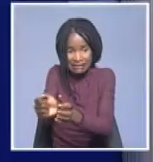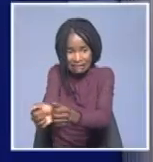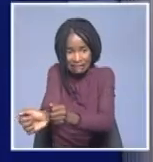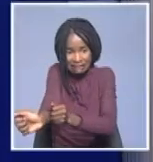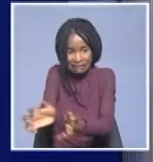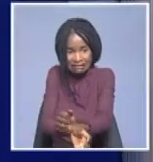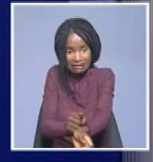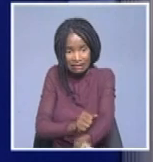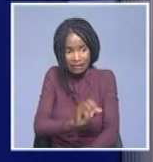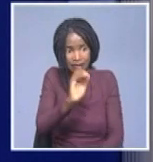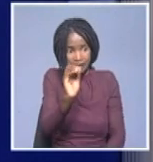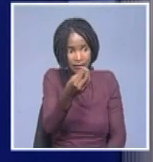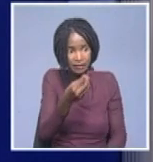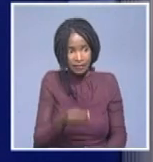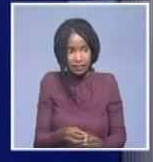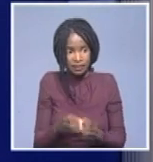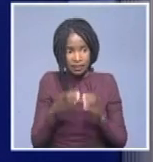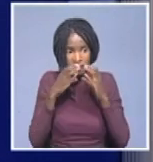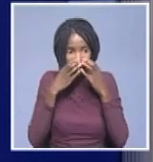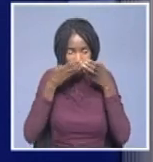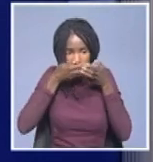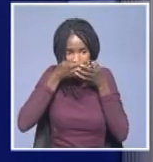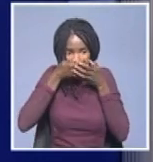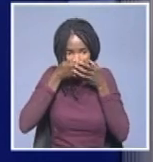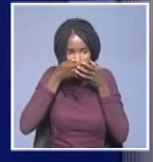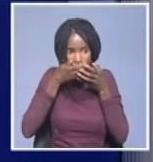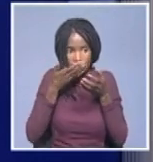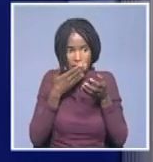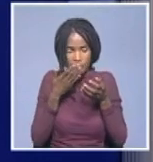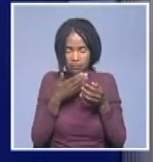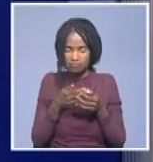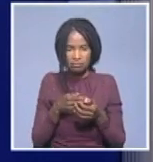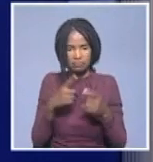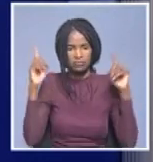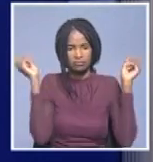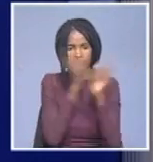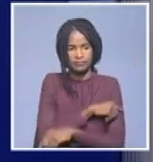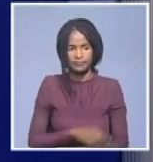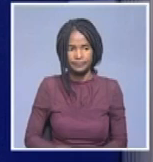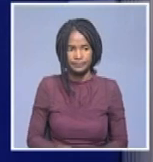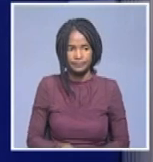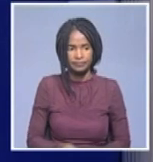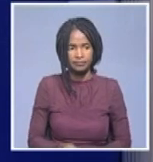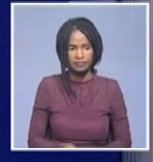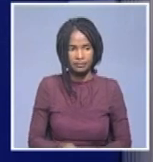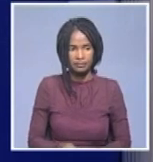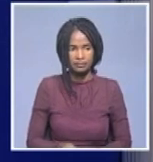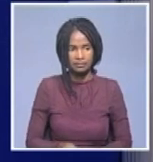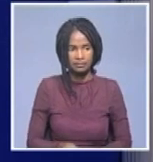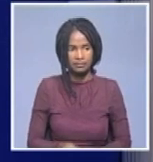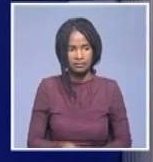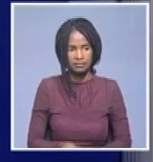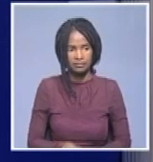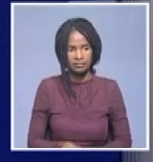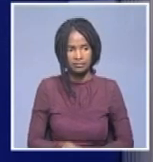agree with you that it's a fake news. I'm sure that person has never made attempt to go to our